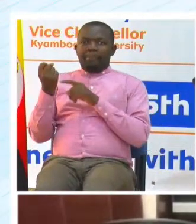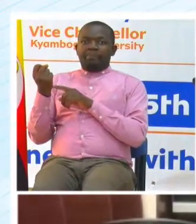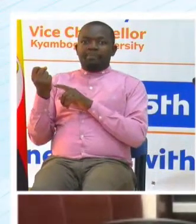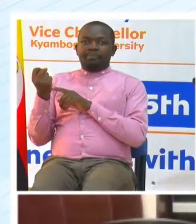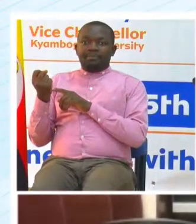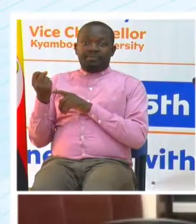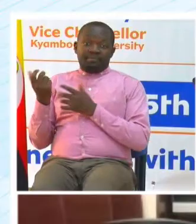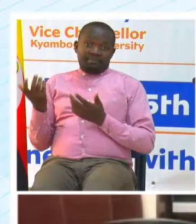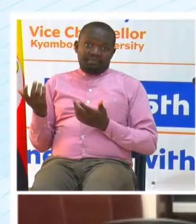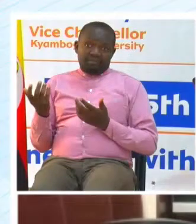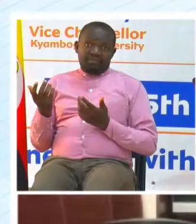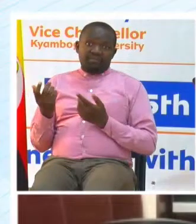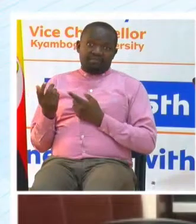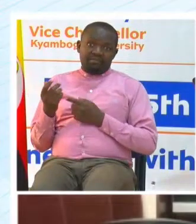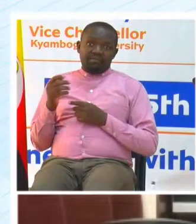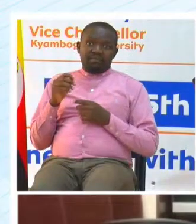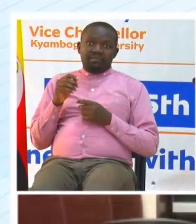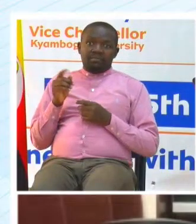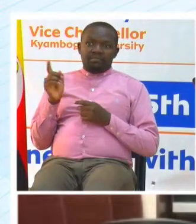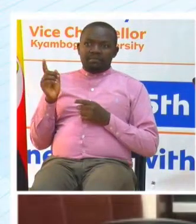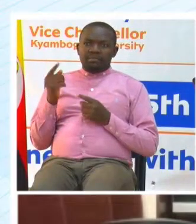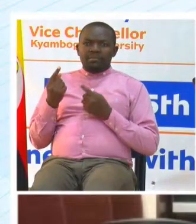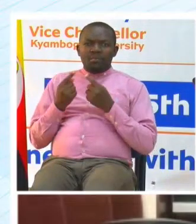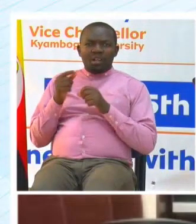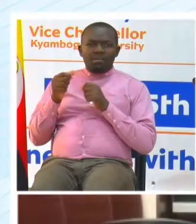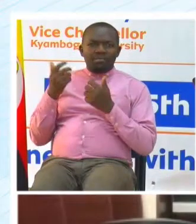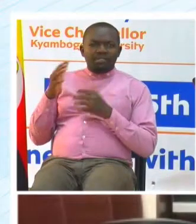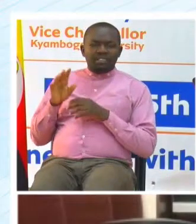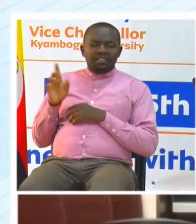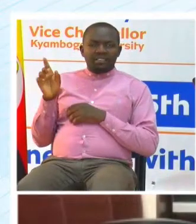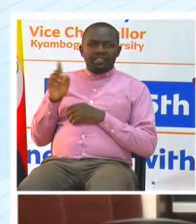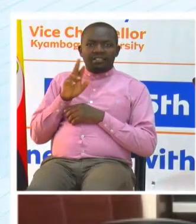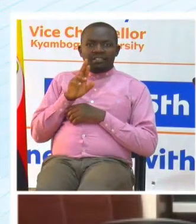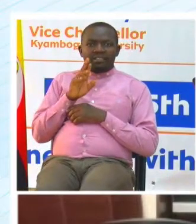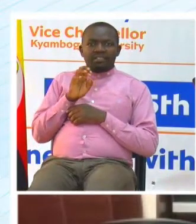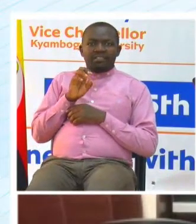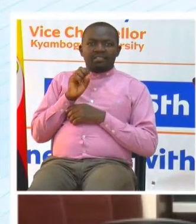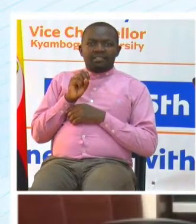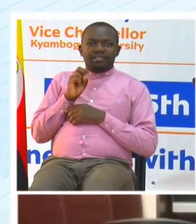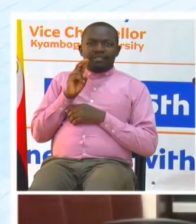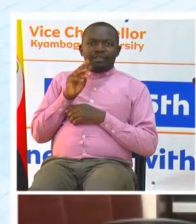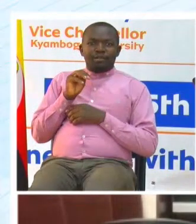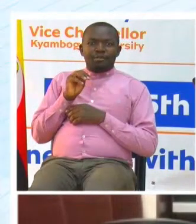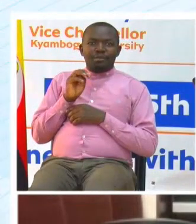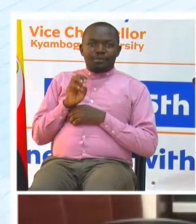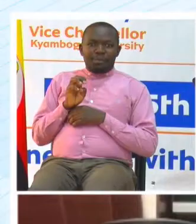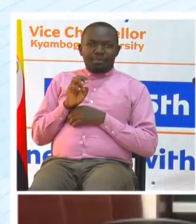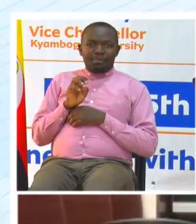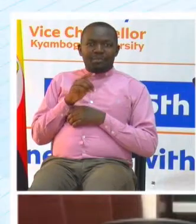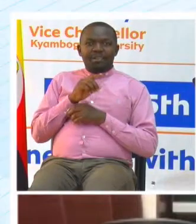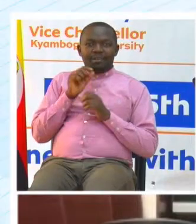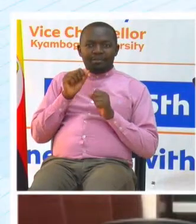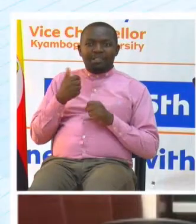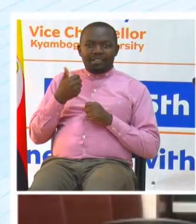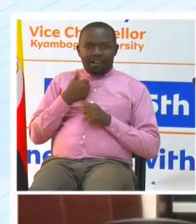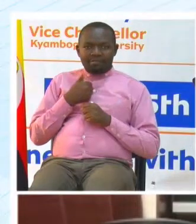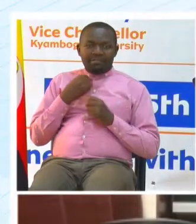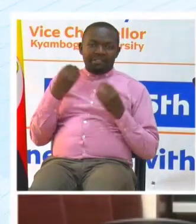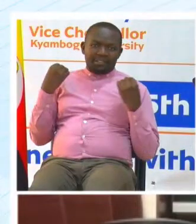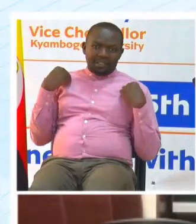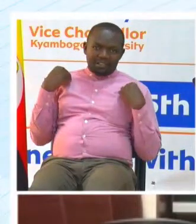As I talked about the resume, what it should contain and all that. Basically, you should have your internship